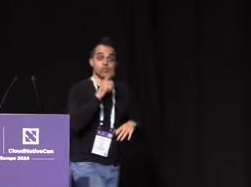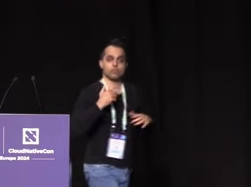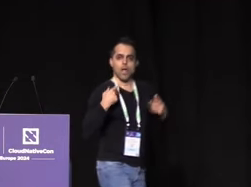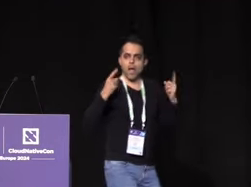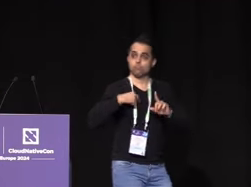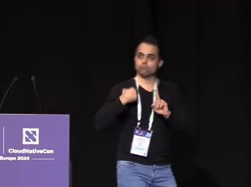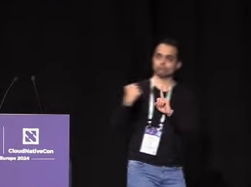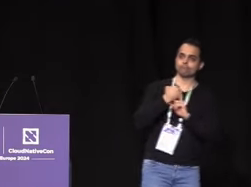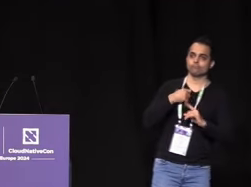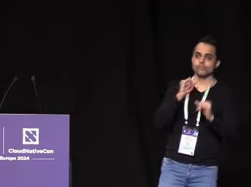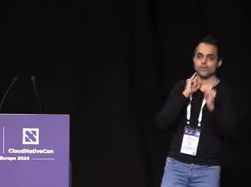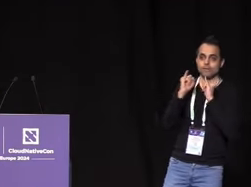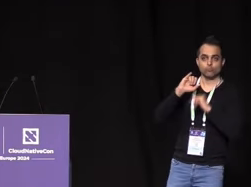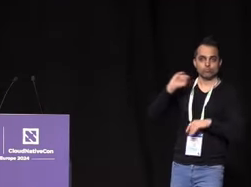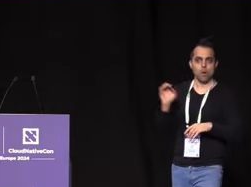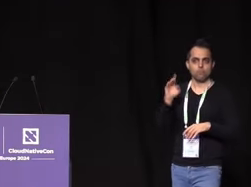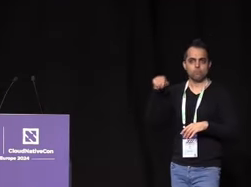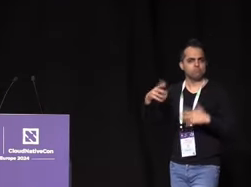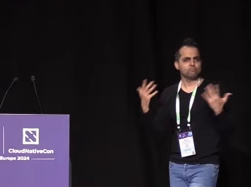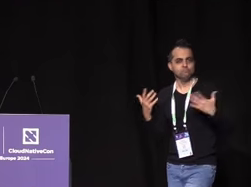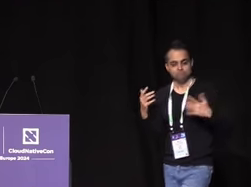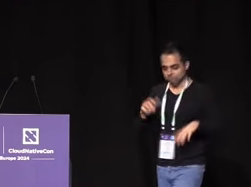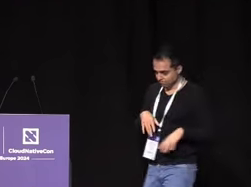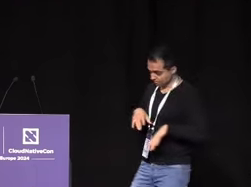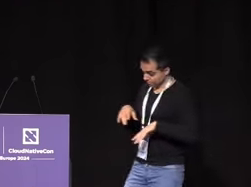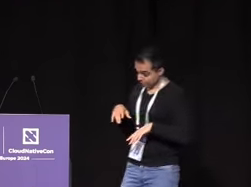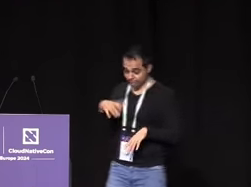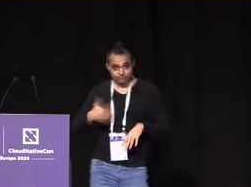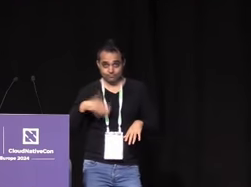A real life example that happened to me at a job interview.